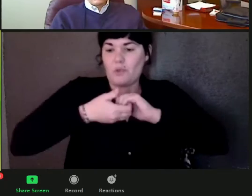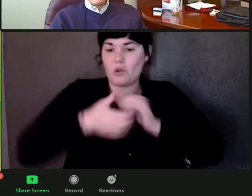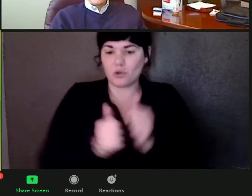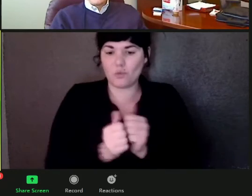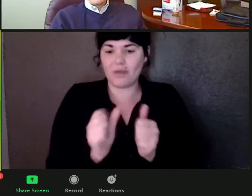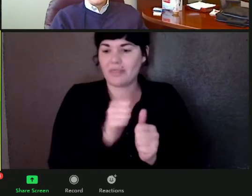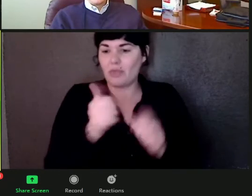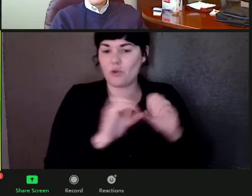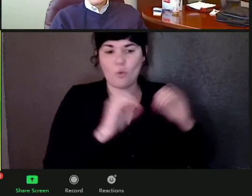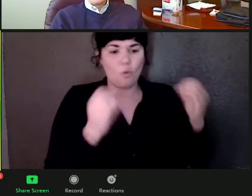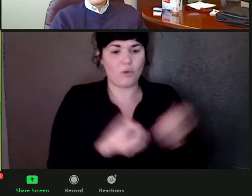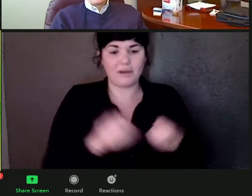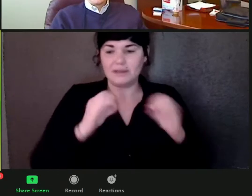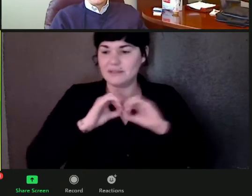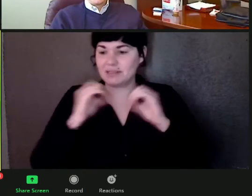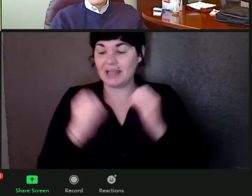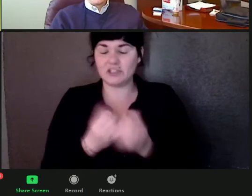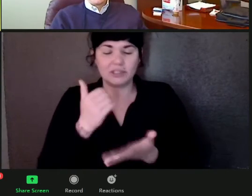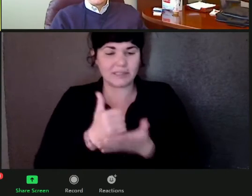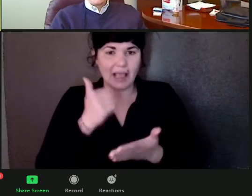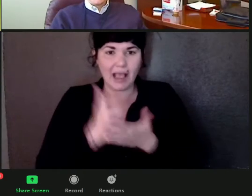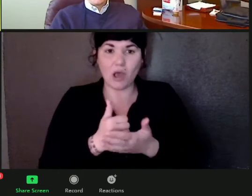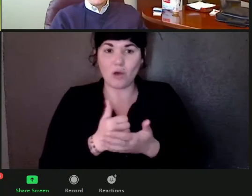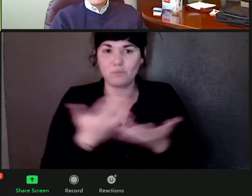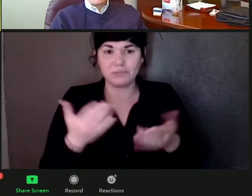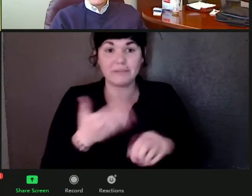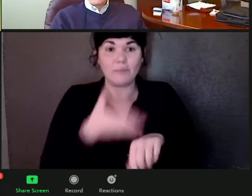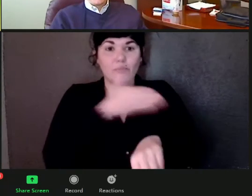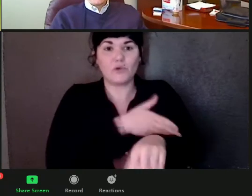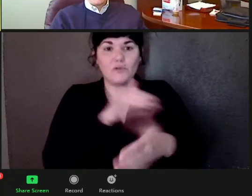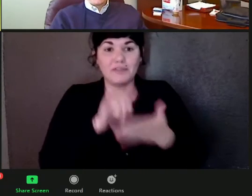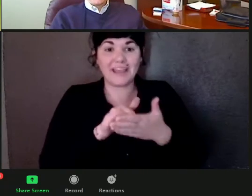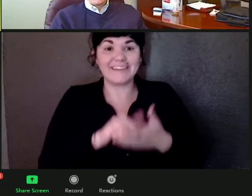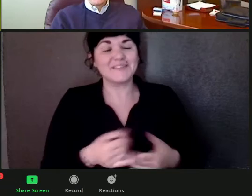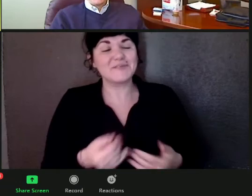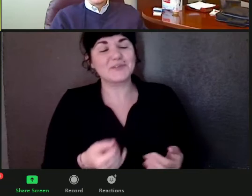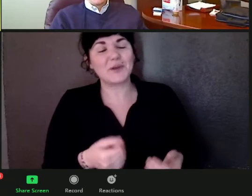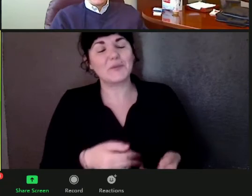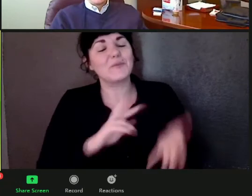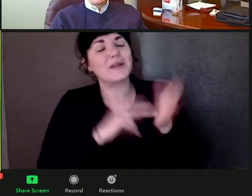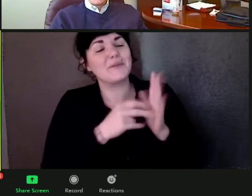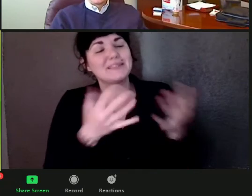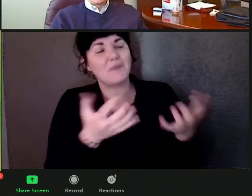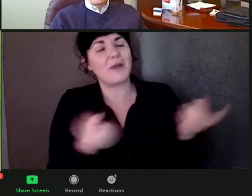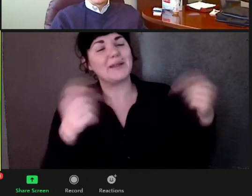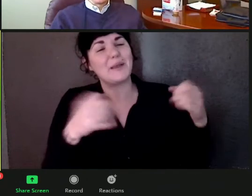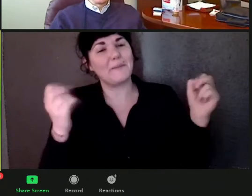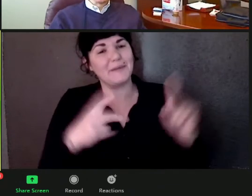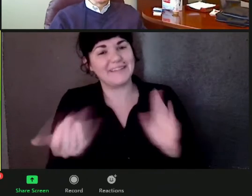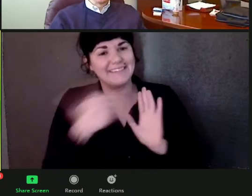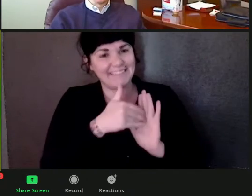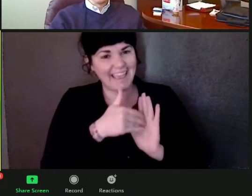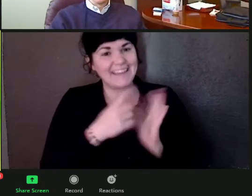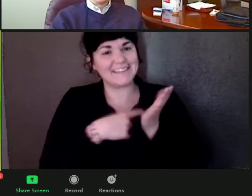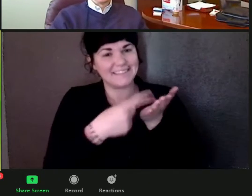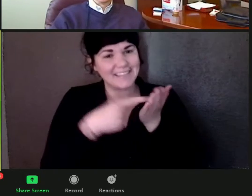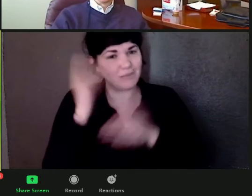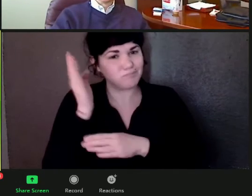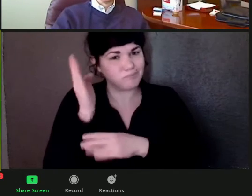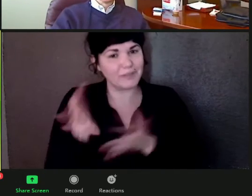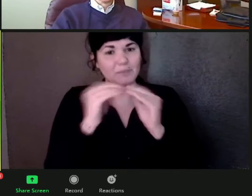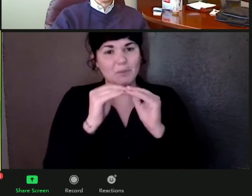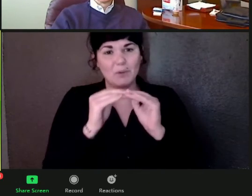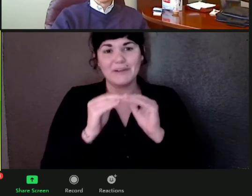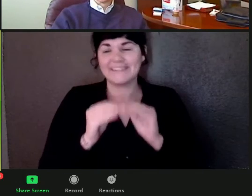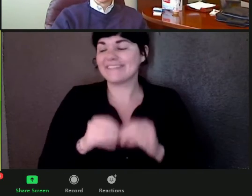back and talk with us some more. willing. Just let me know that. And Randy, it is not lost on me. And you know that Detroit